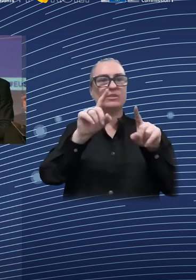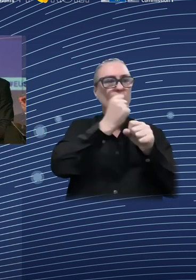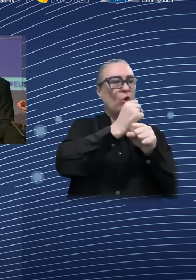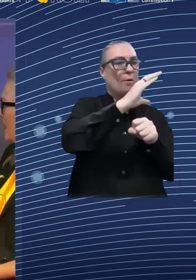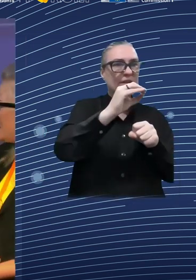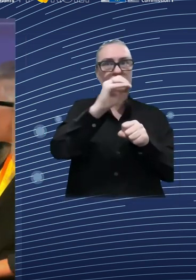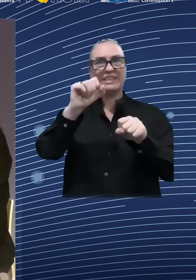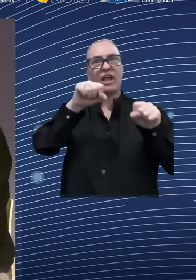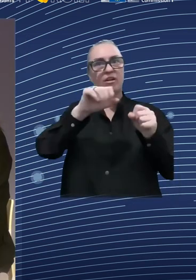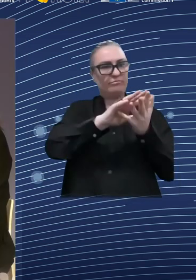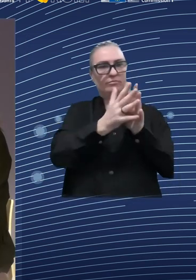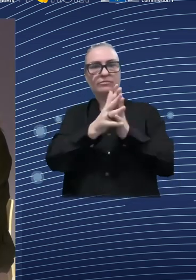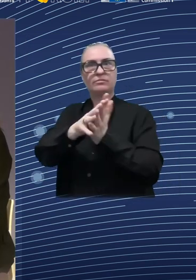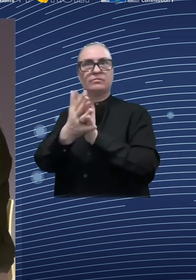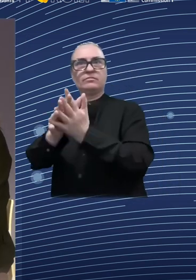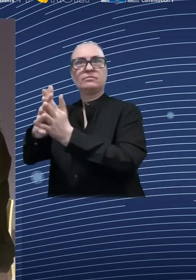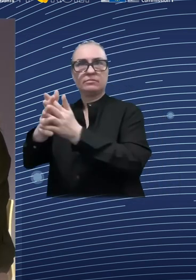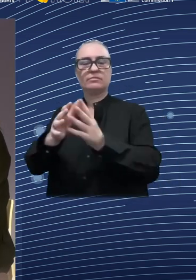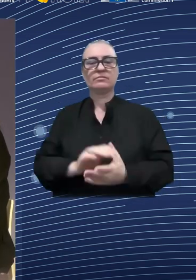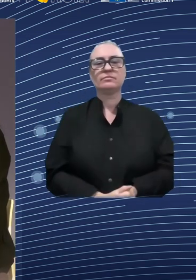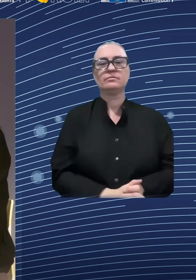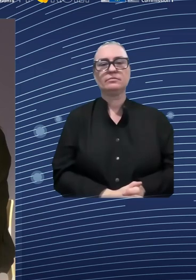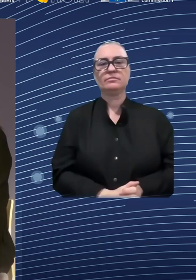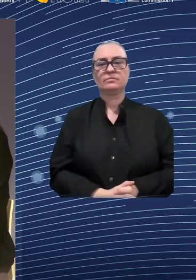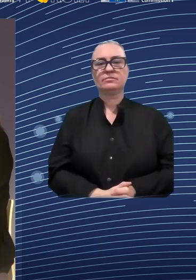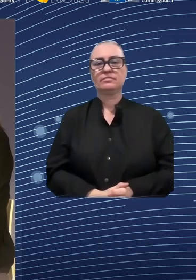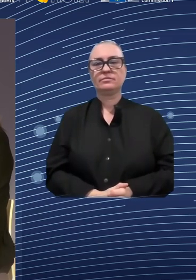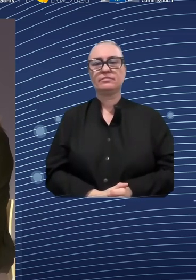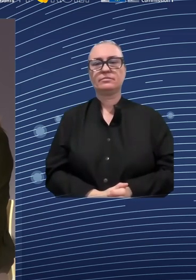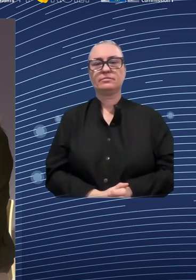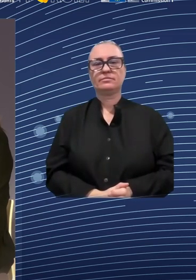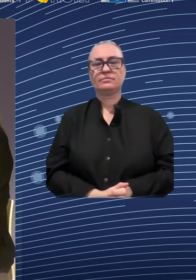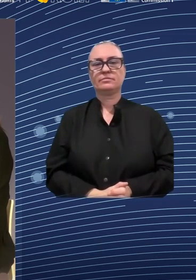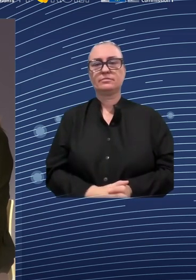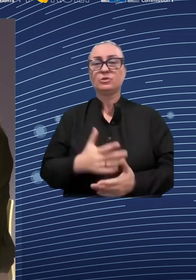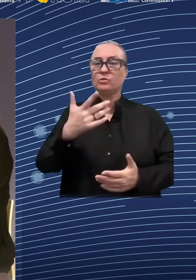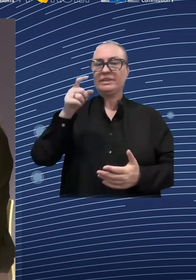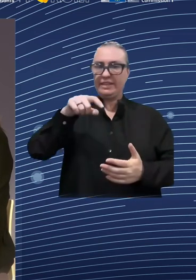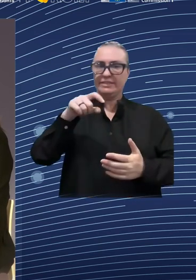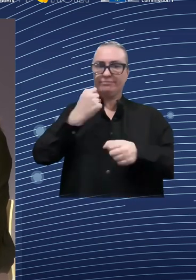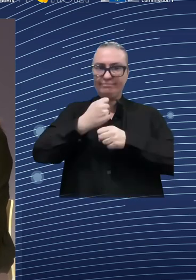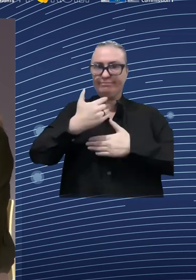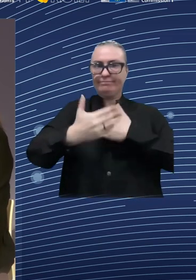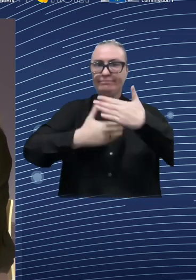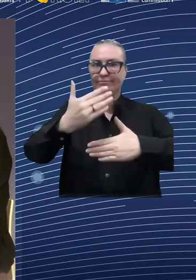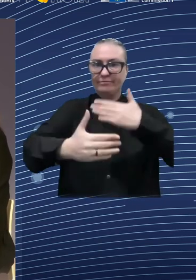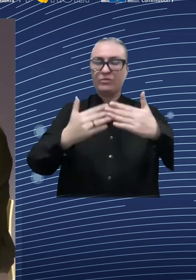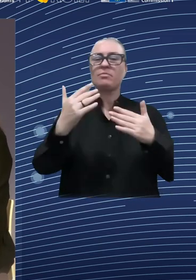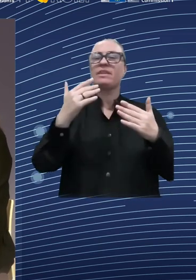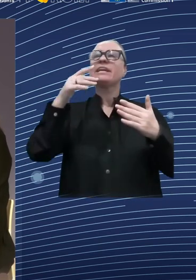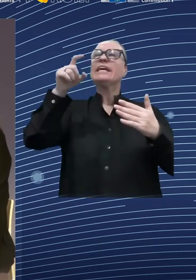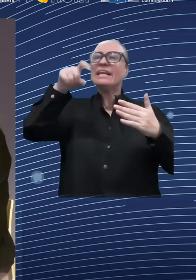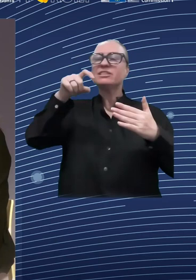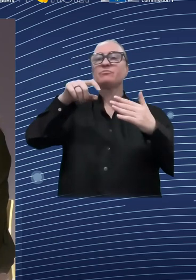me about how that's specifically dealt with. Yeah, so we don't have a specific focus on AI. So what we are doing